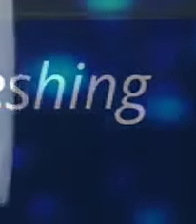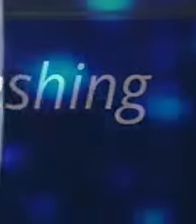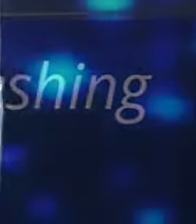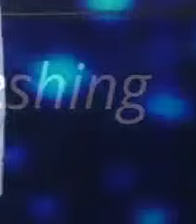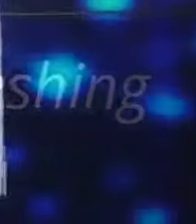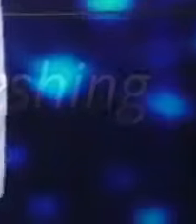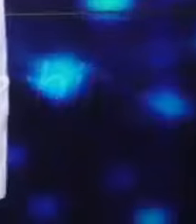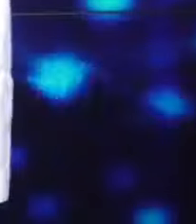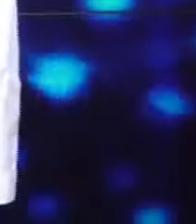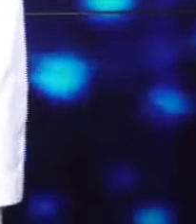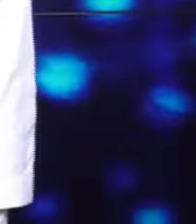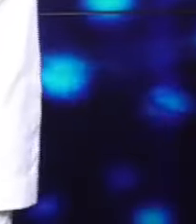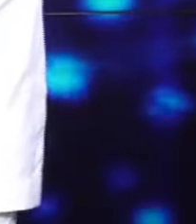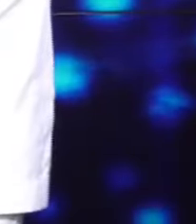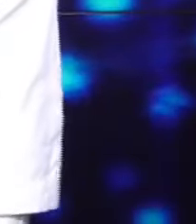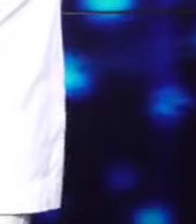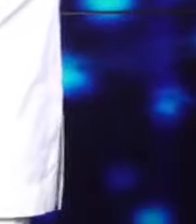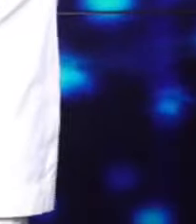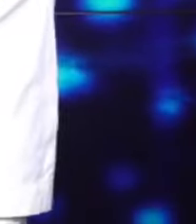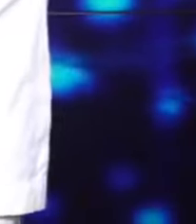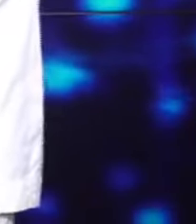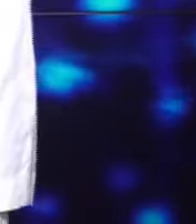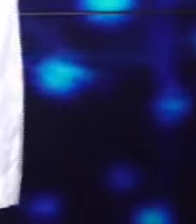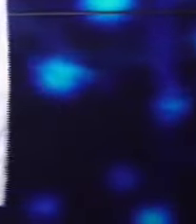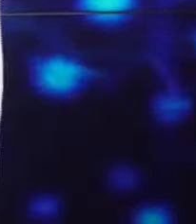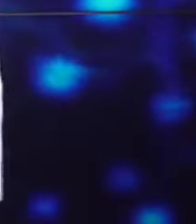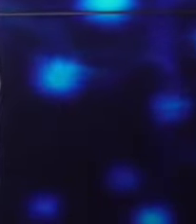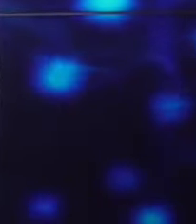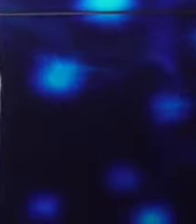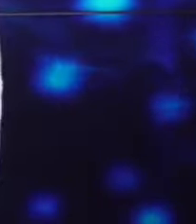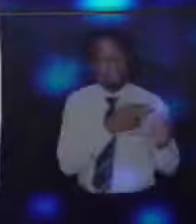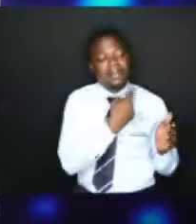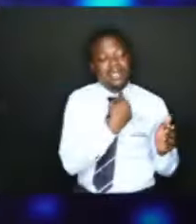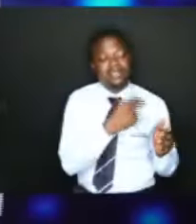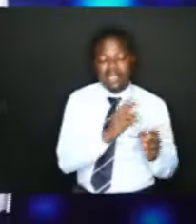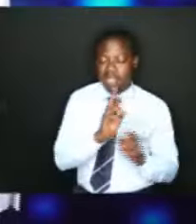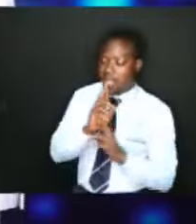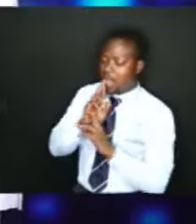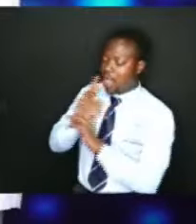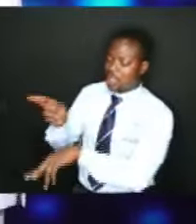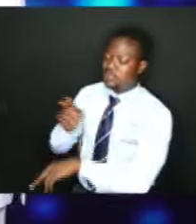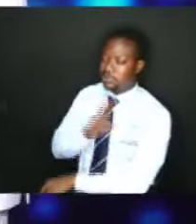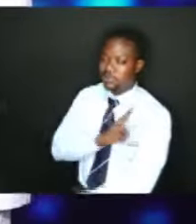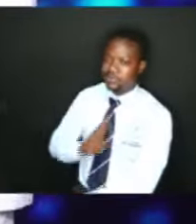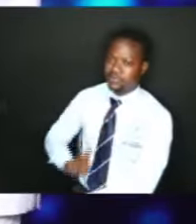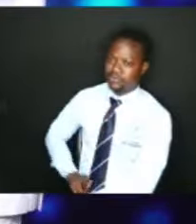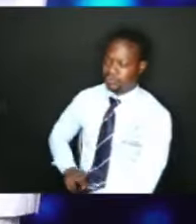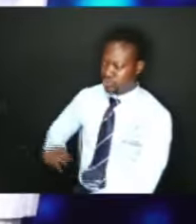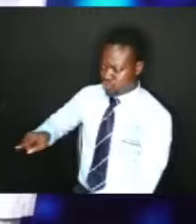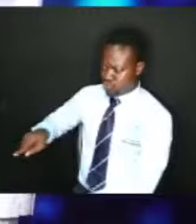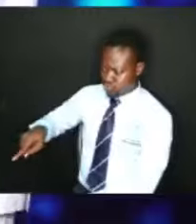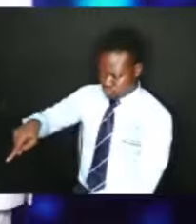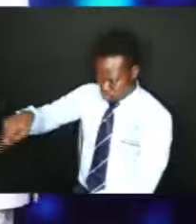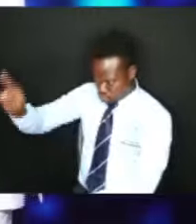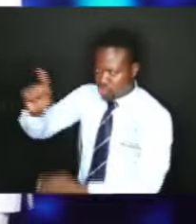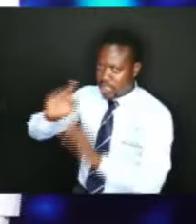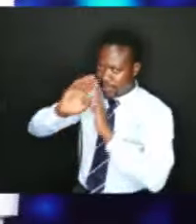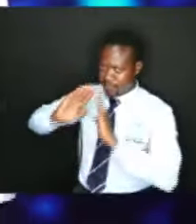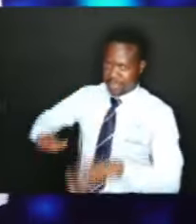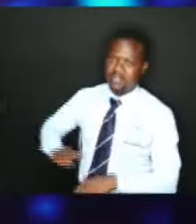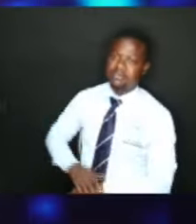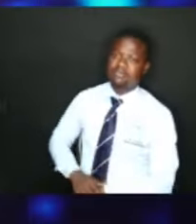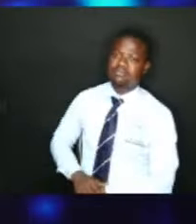verse 17. Eli answered, go in